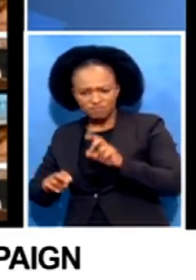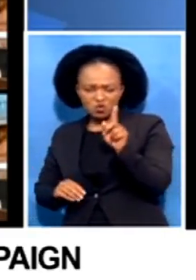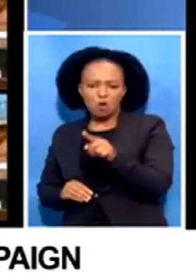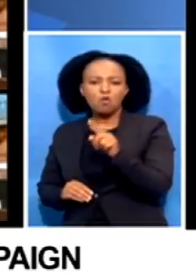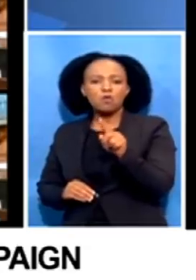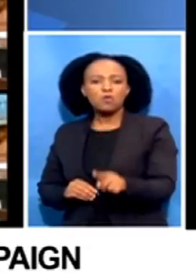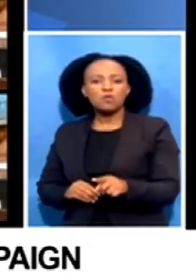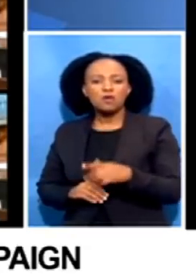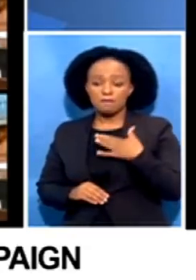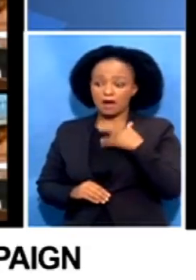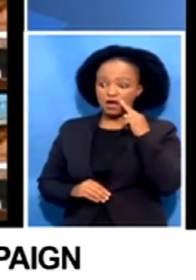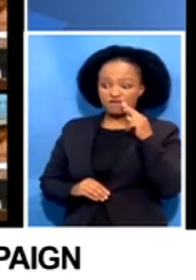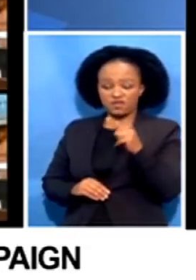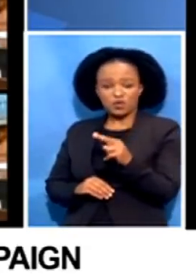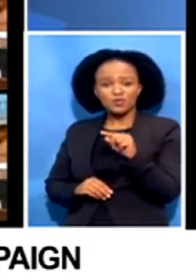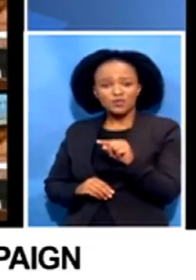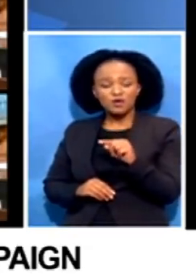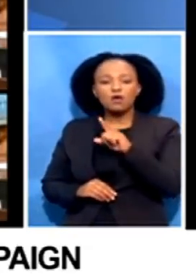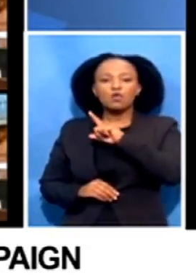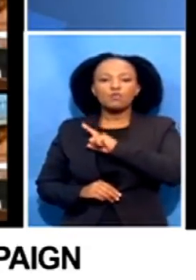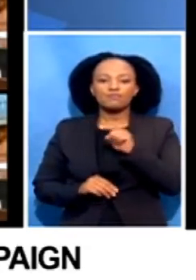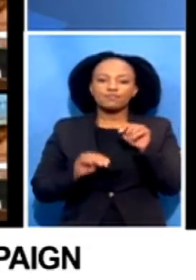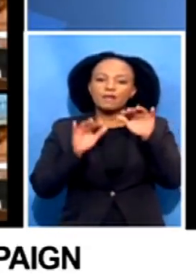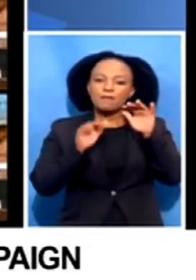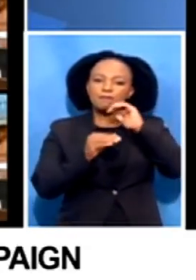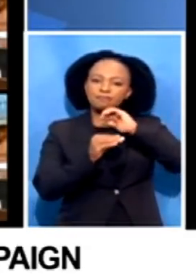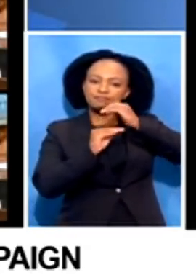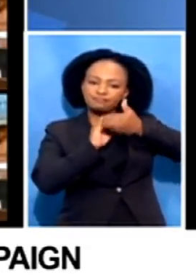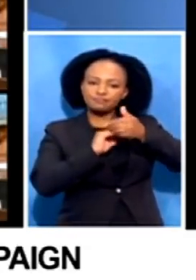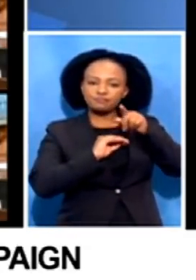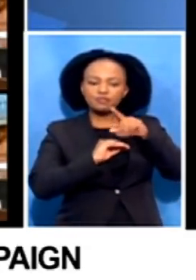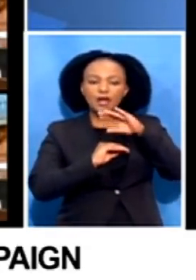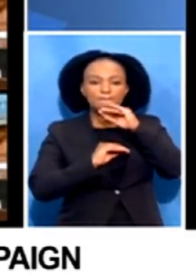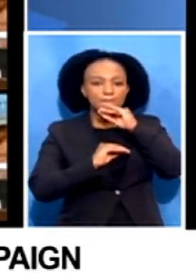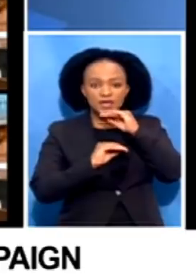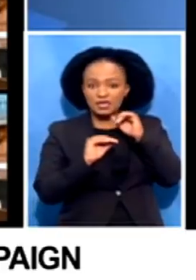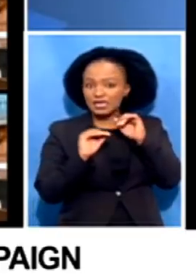the public protector would not be able to investigate matters where